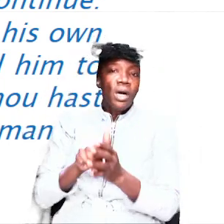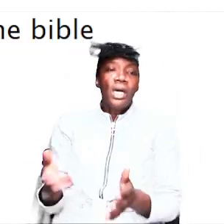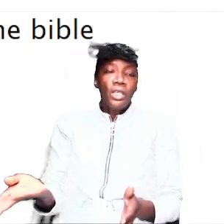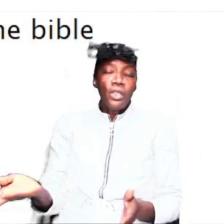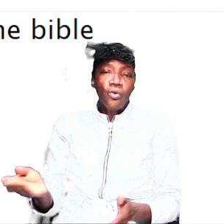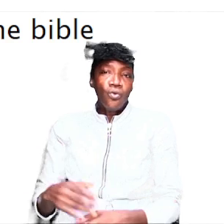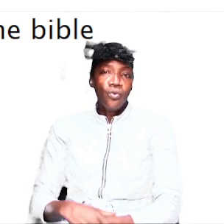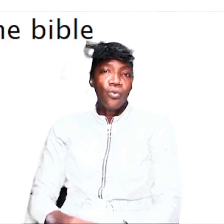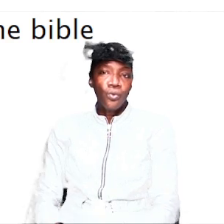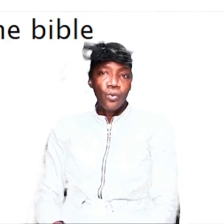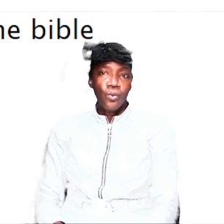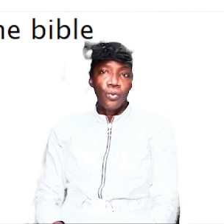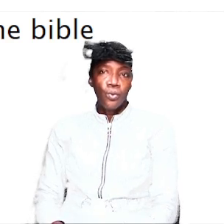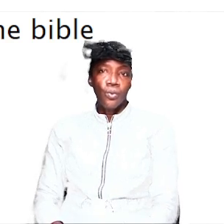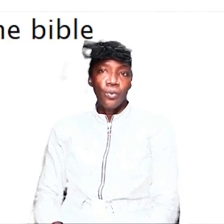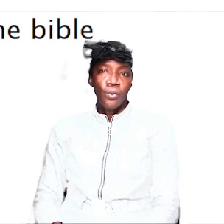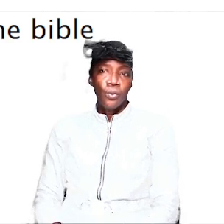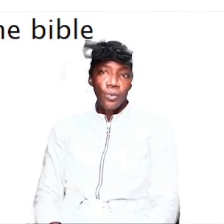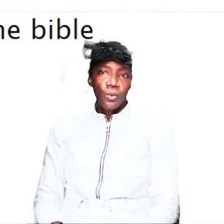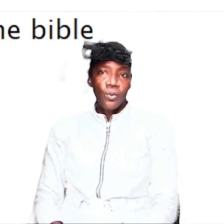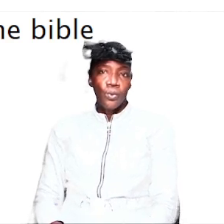thee.